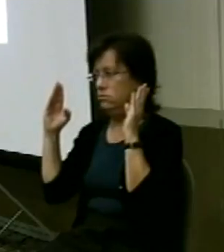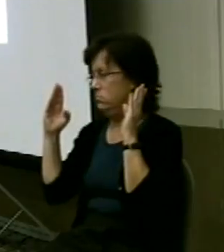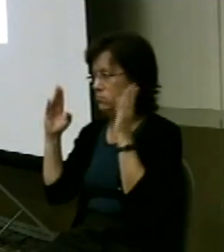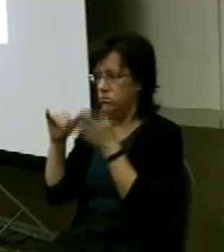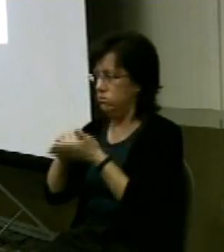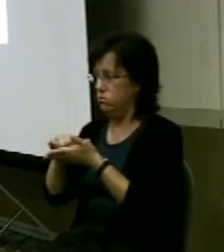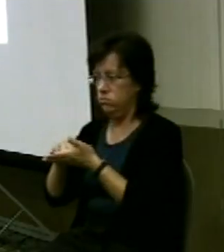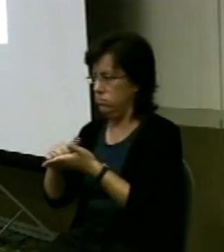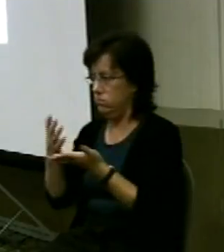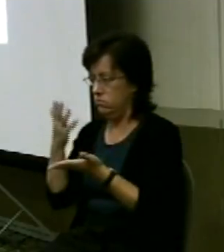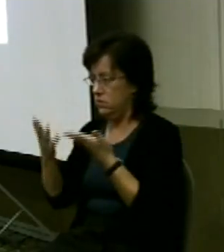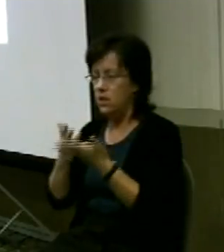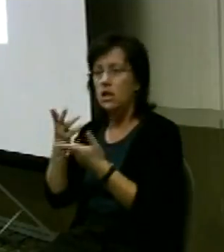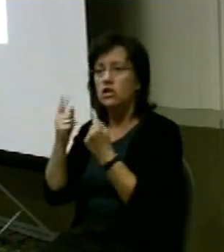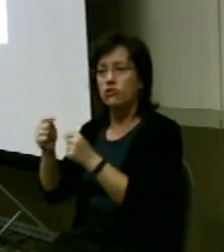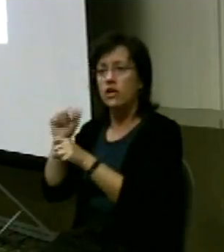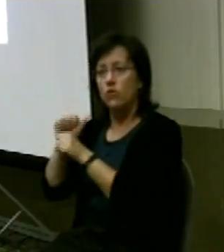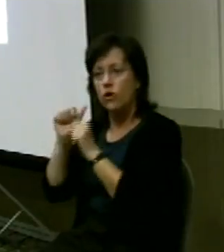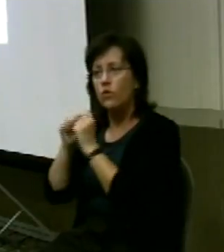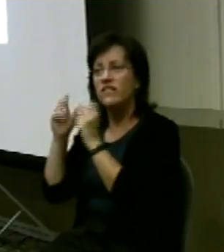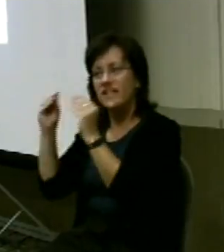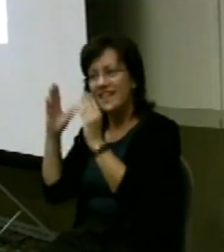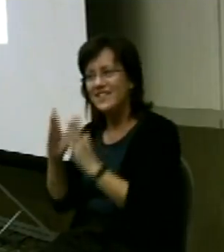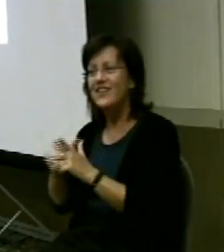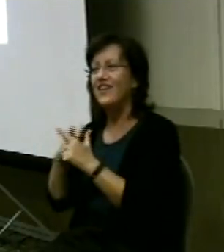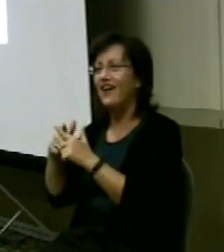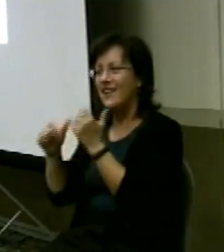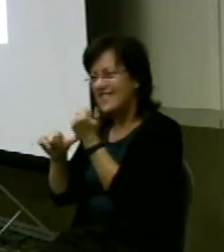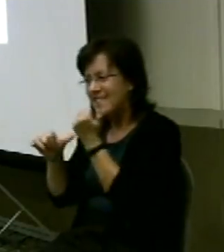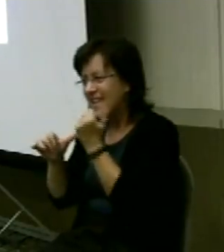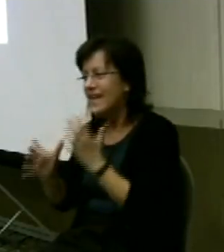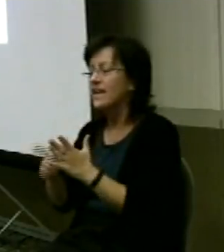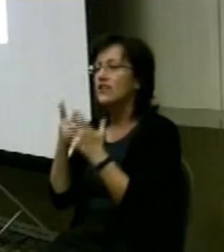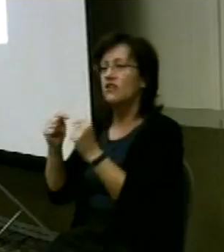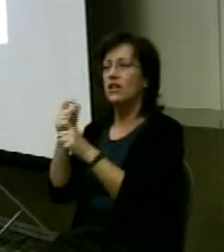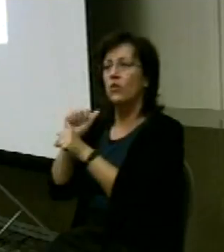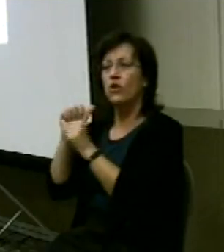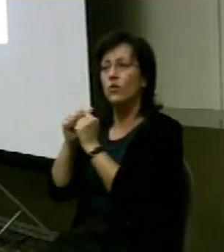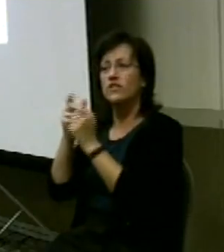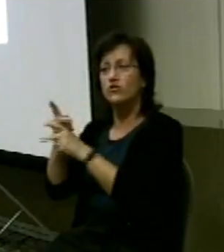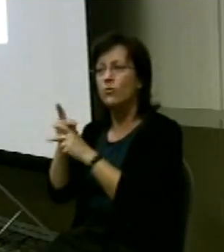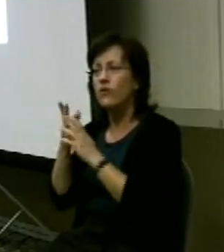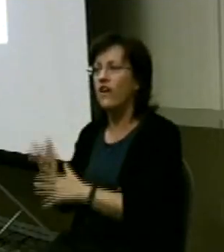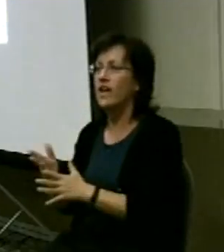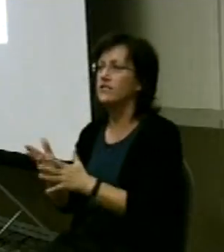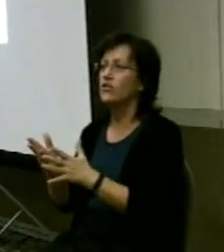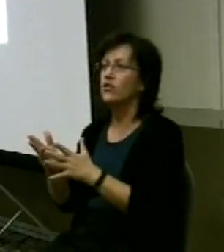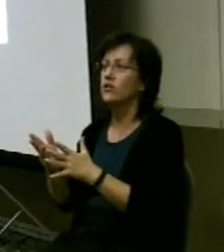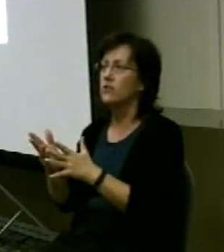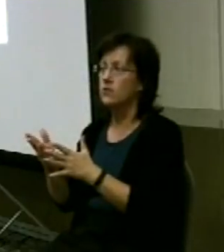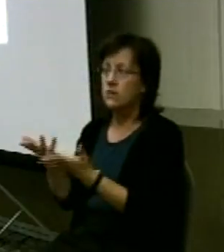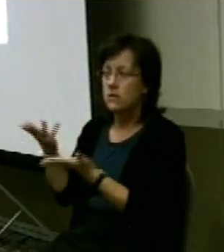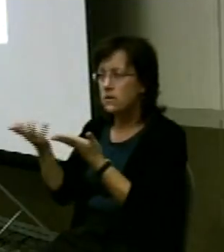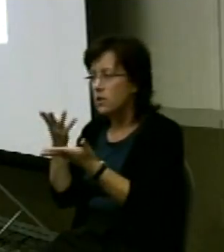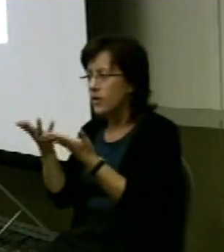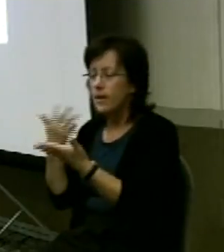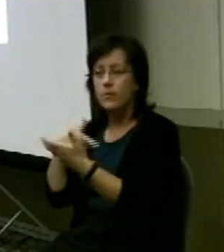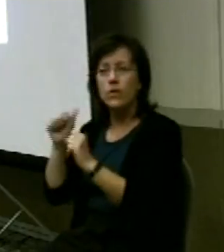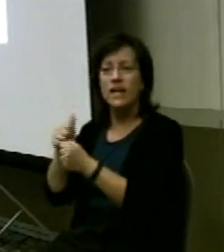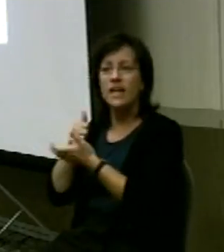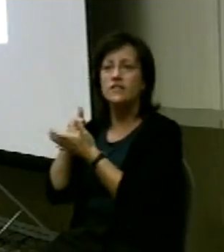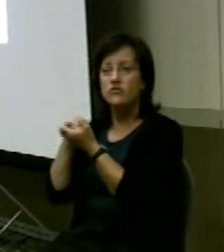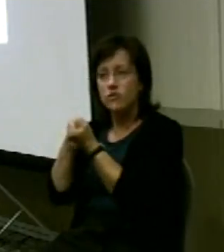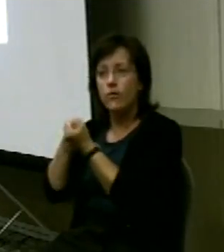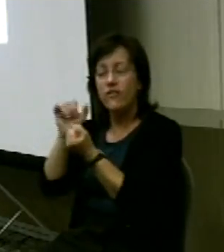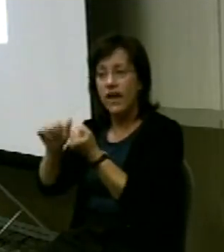to work with the teacher or the assistant, try to work with the supervisor and see how we might be able to support that, so that not only the